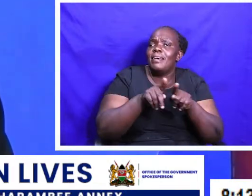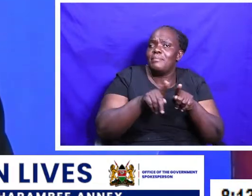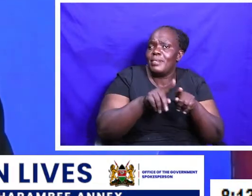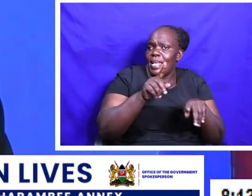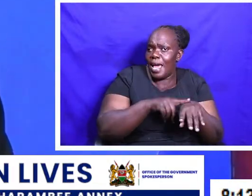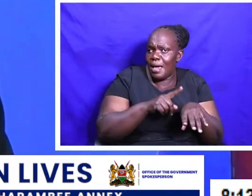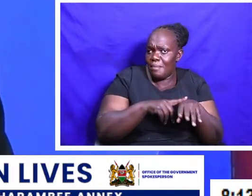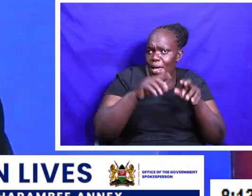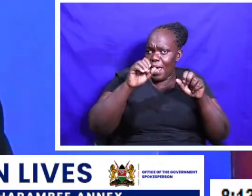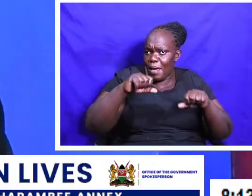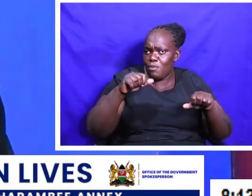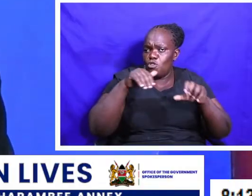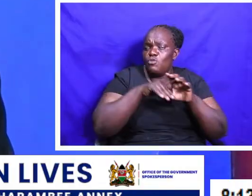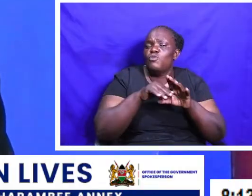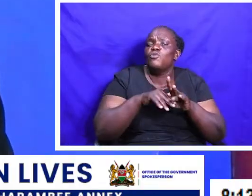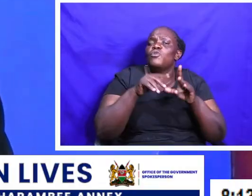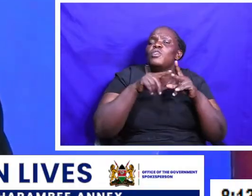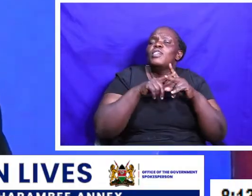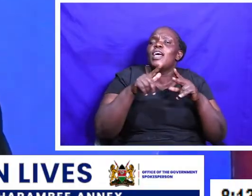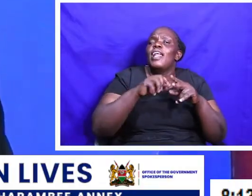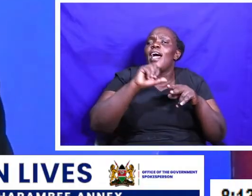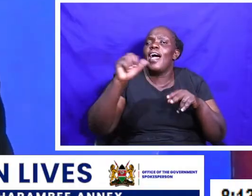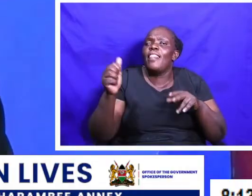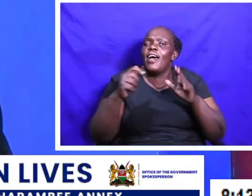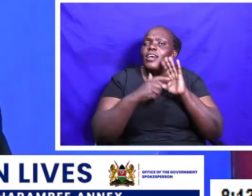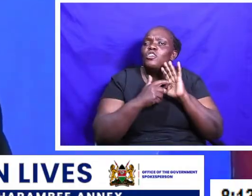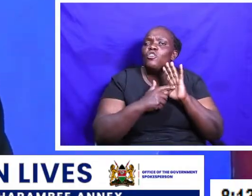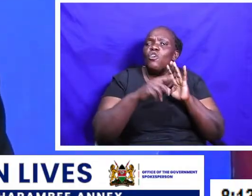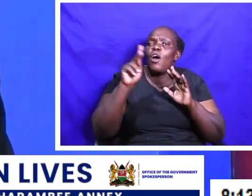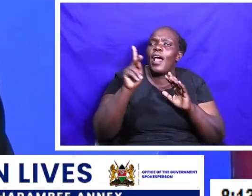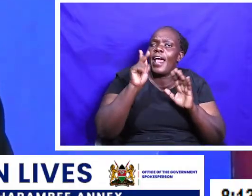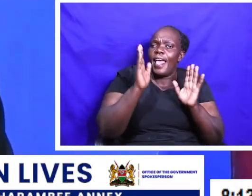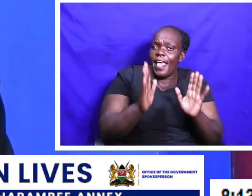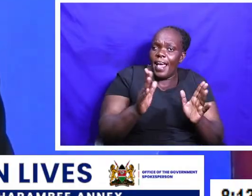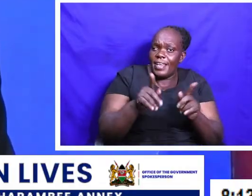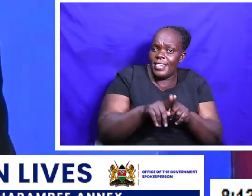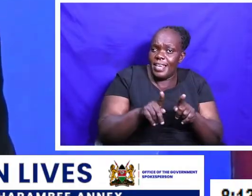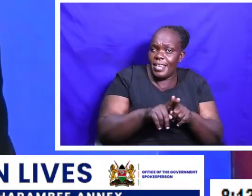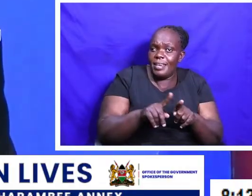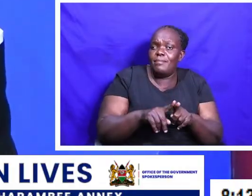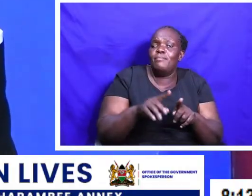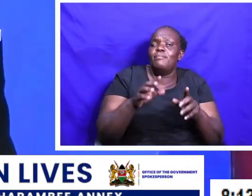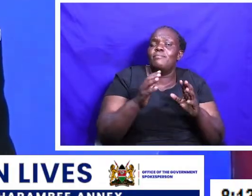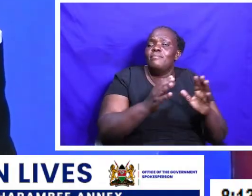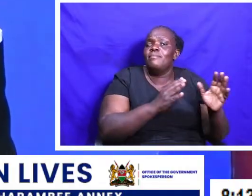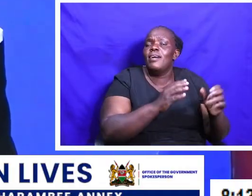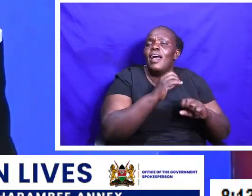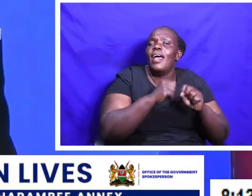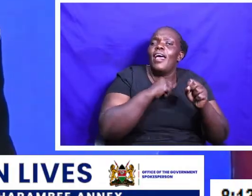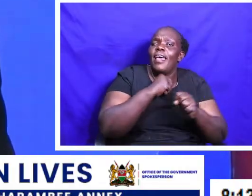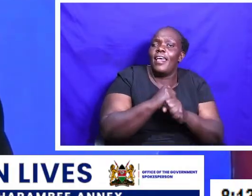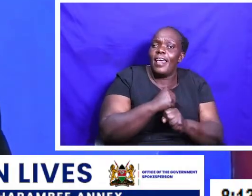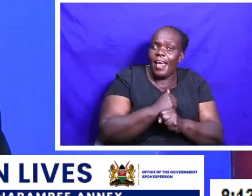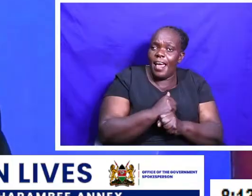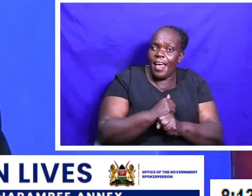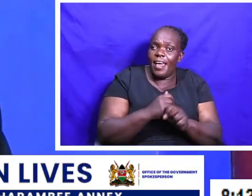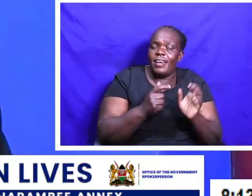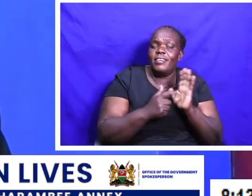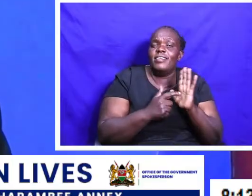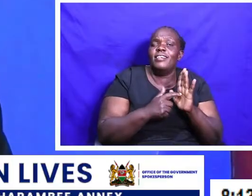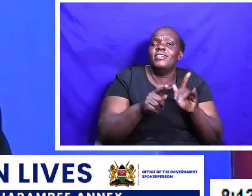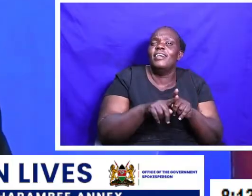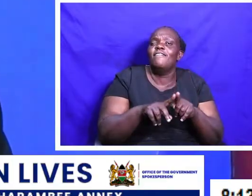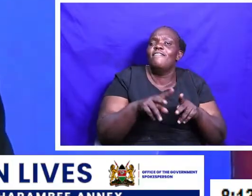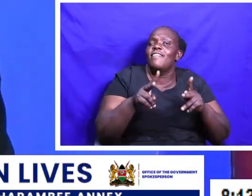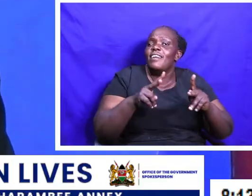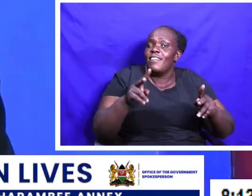And we were able to put a pilot and then show Kenyans, because there was a study by GIZ actually that showed that